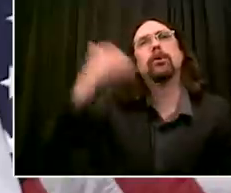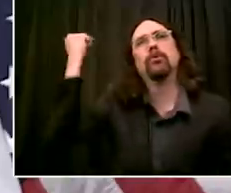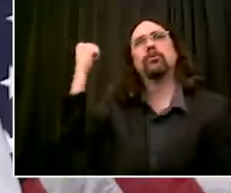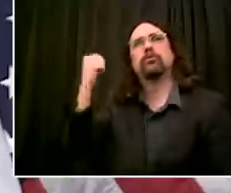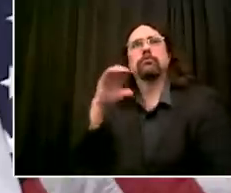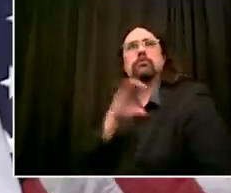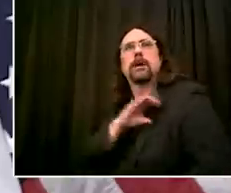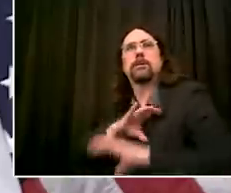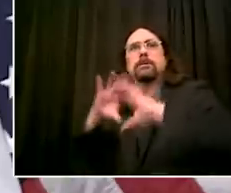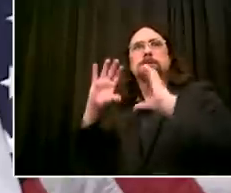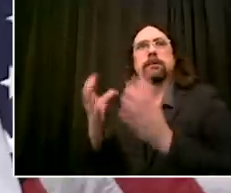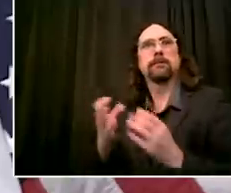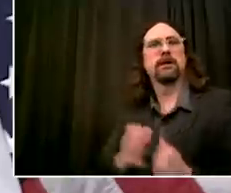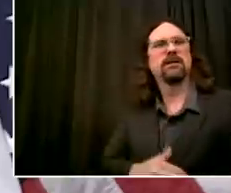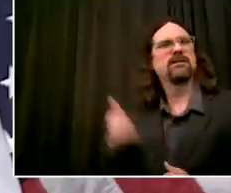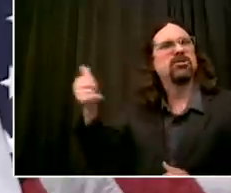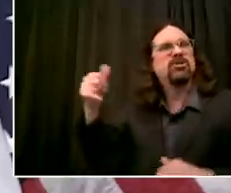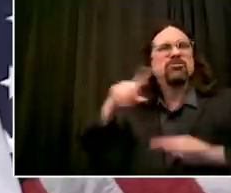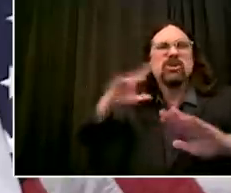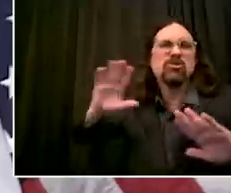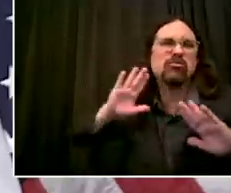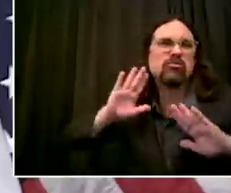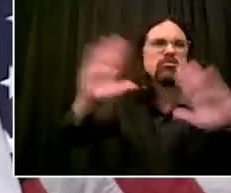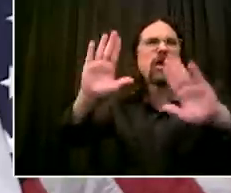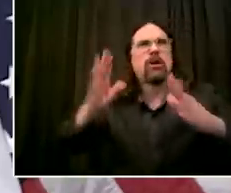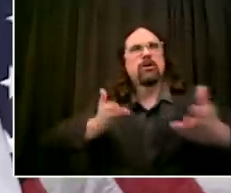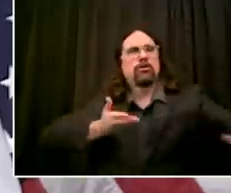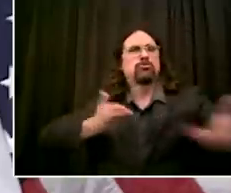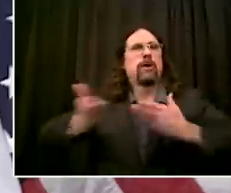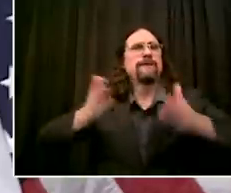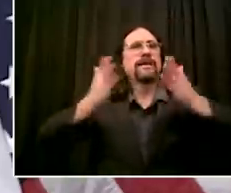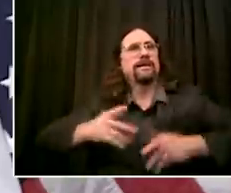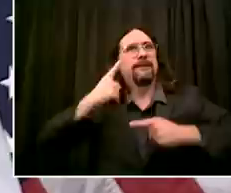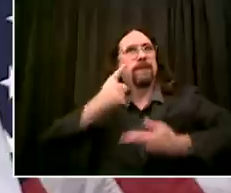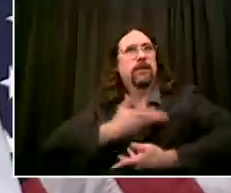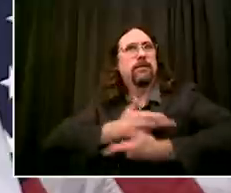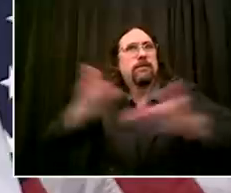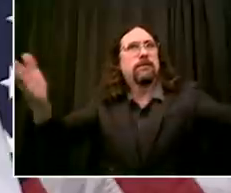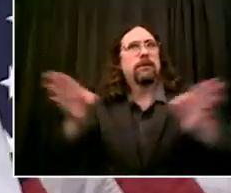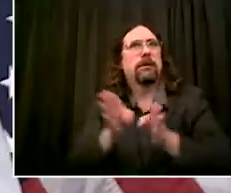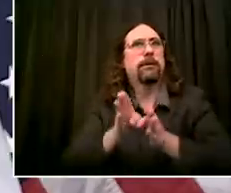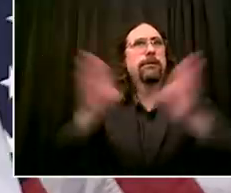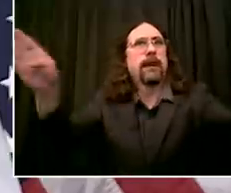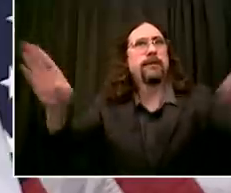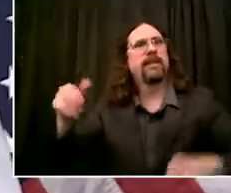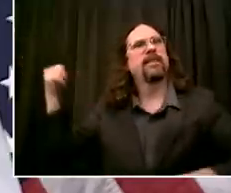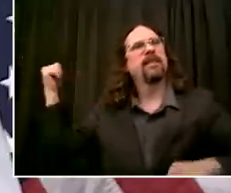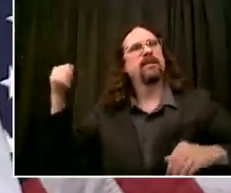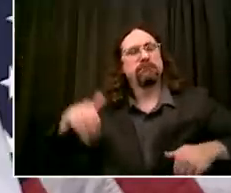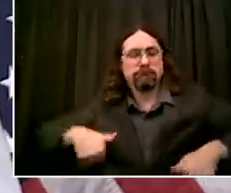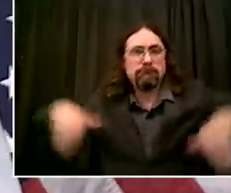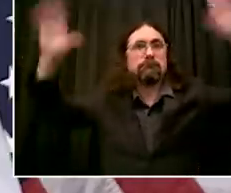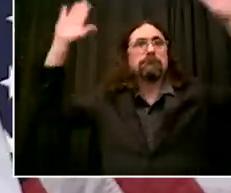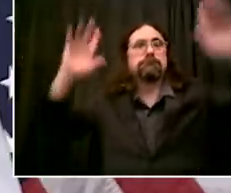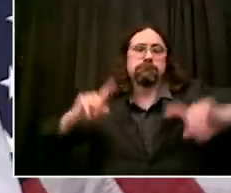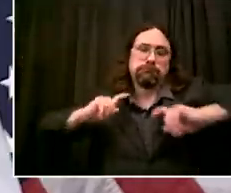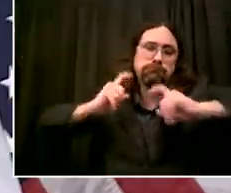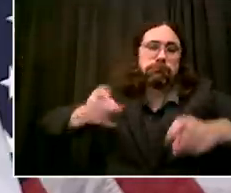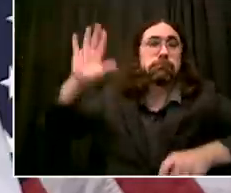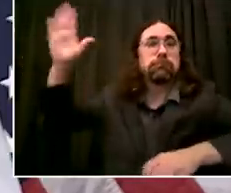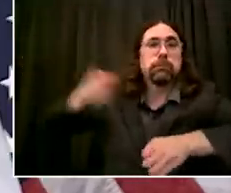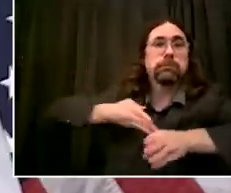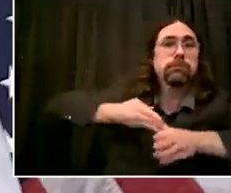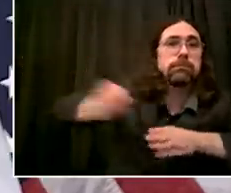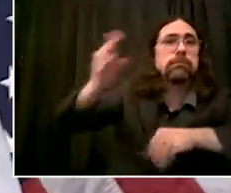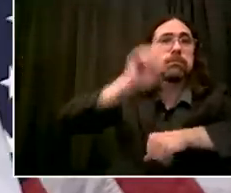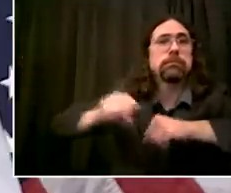the nature of policing and making it more about the people served, period. So that work has gone on for 6.5 years. It's going to go a lot further